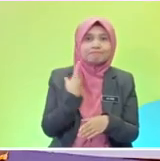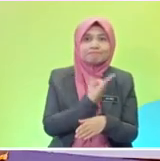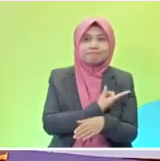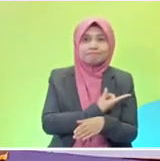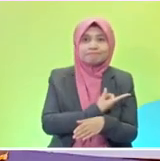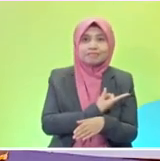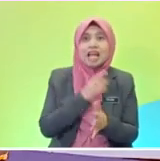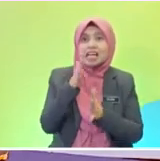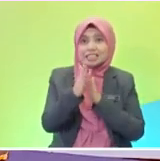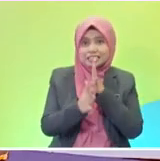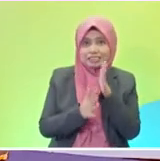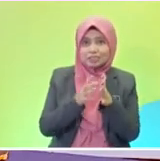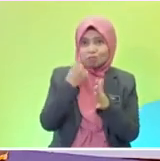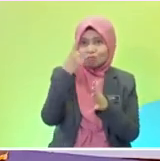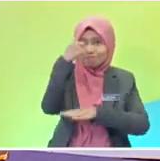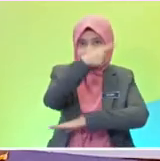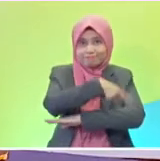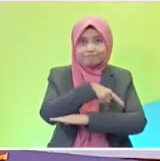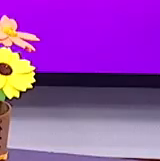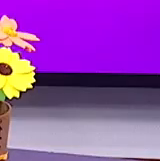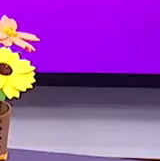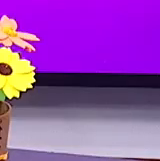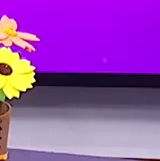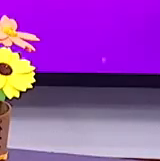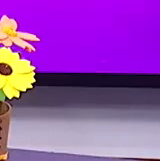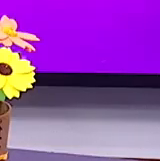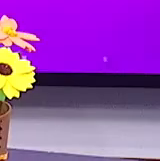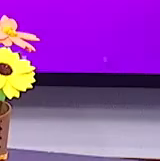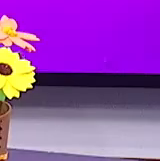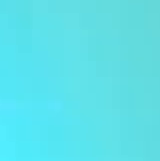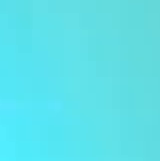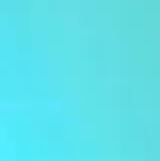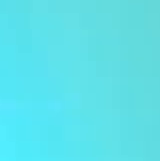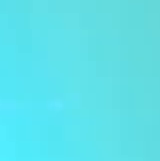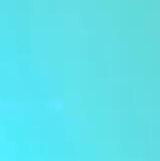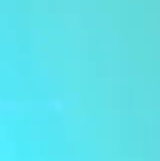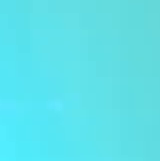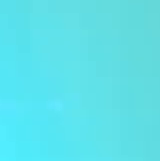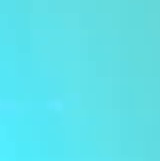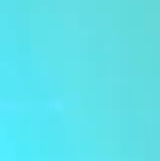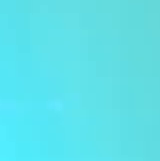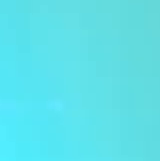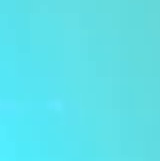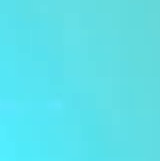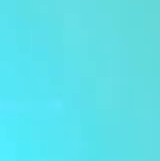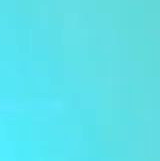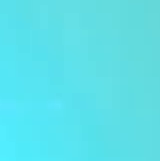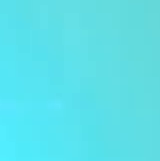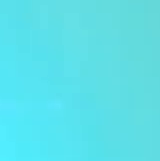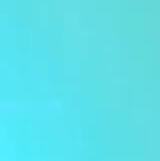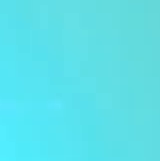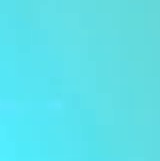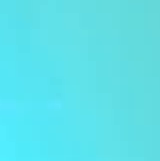our sign language interpreter, who is teacher Azliana Masyuri from SK Pendidikan Khas Jalan Pil, Kuala